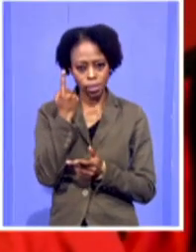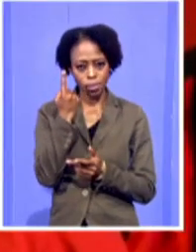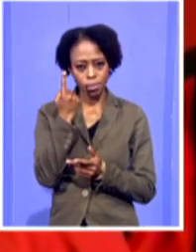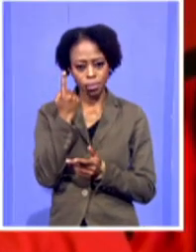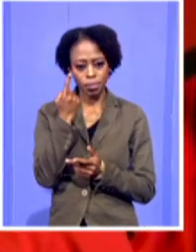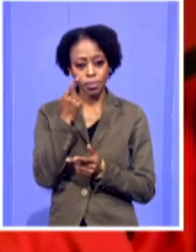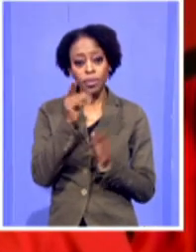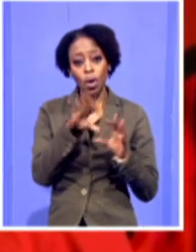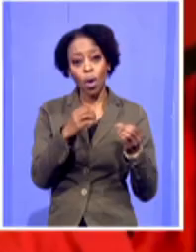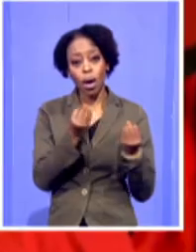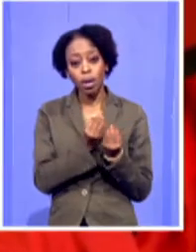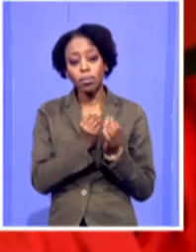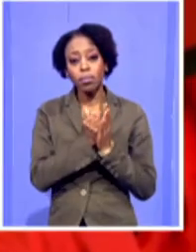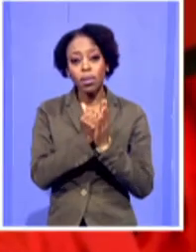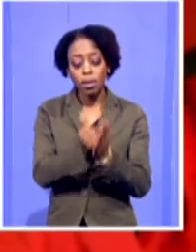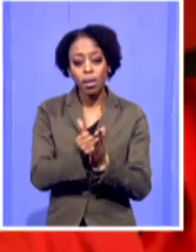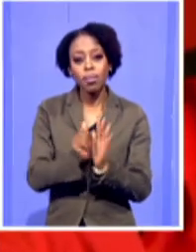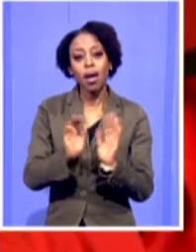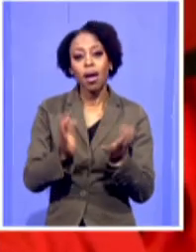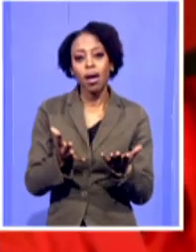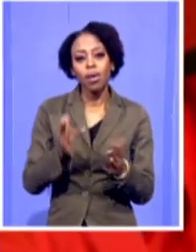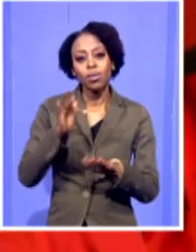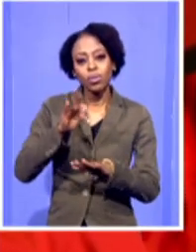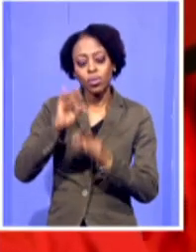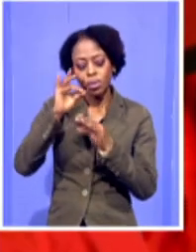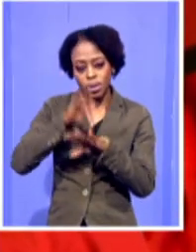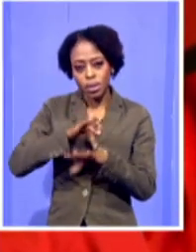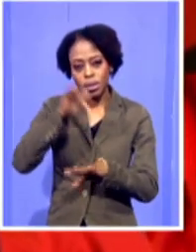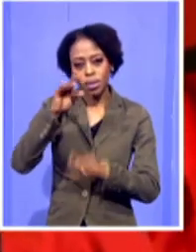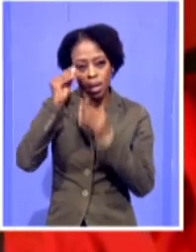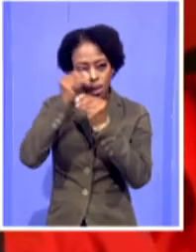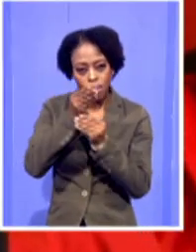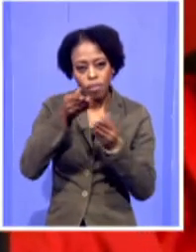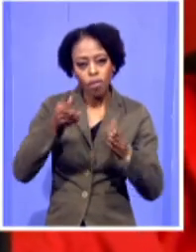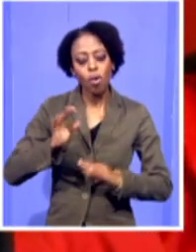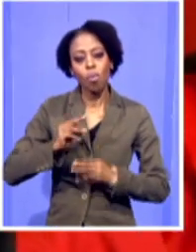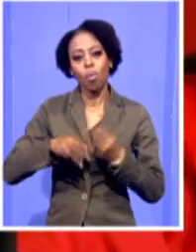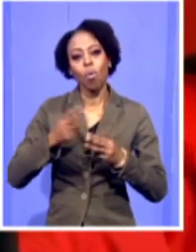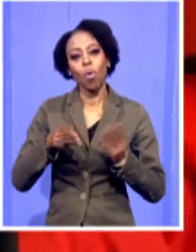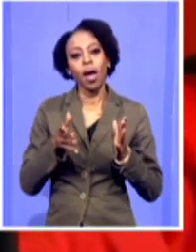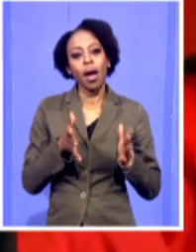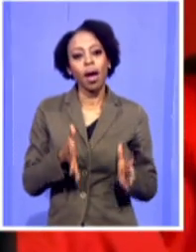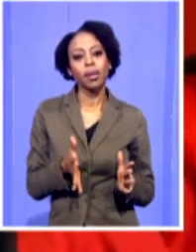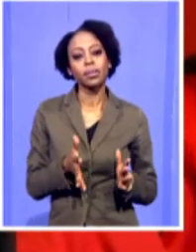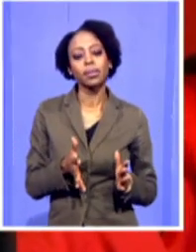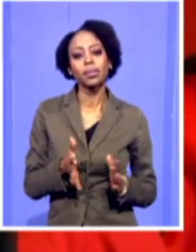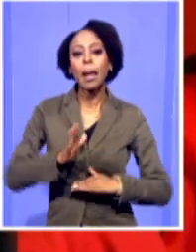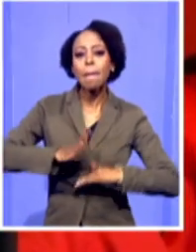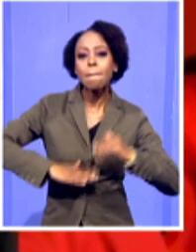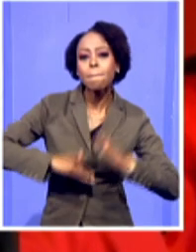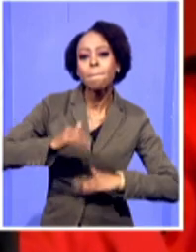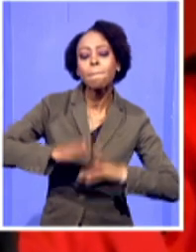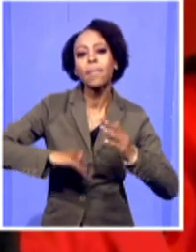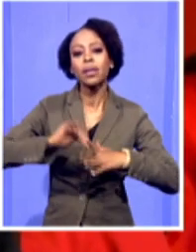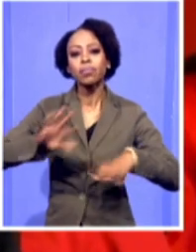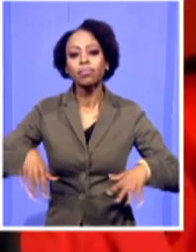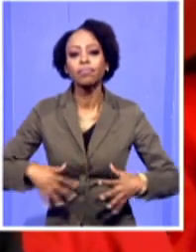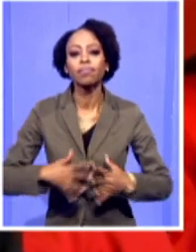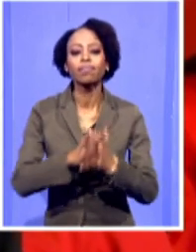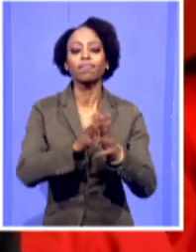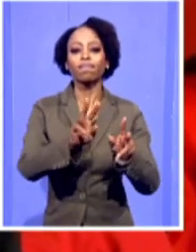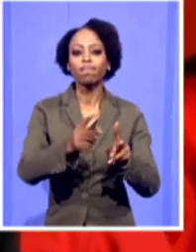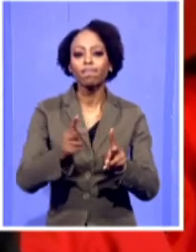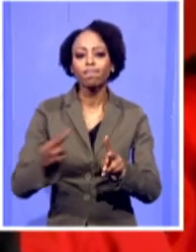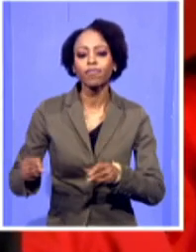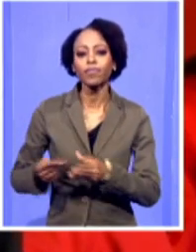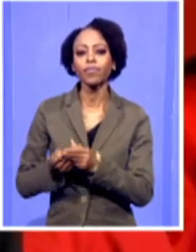the party help to conscientize workers in helping to build and unite diverse unions